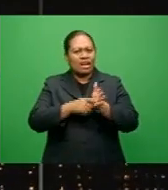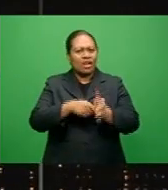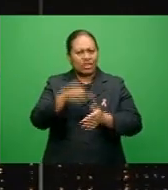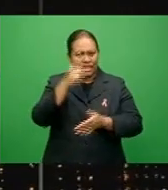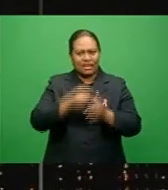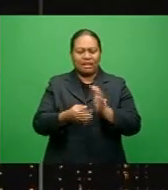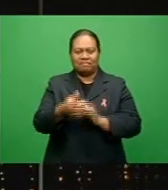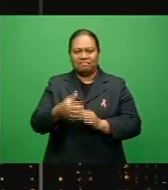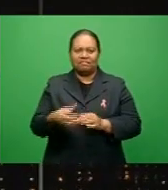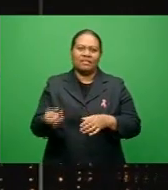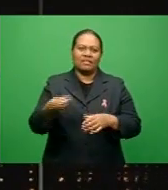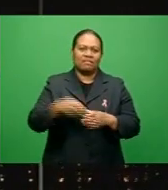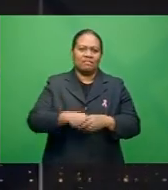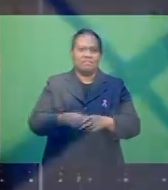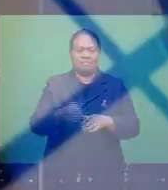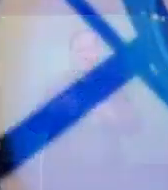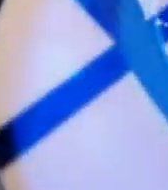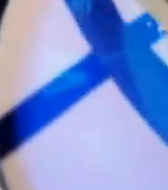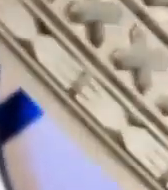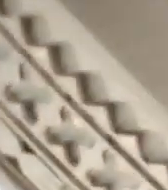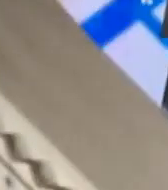comeback in the Skipper Cup competition?